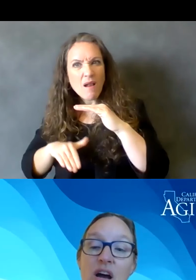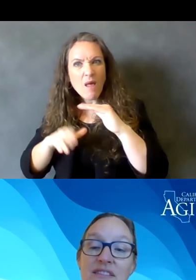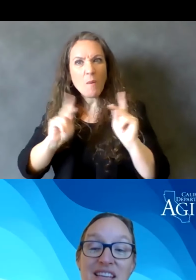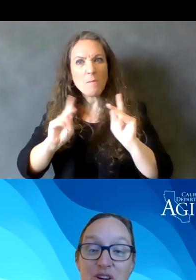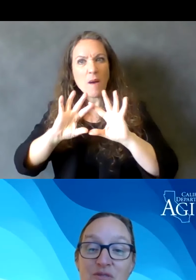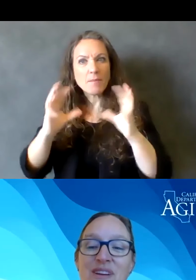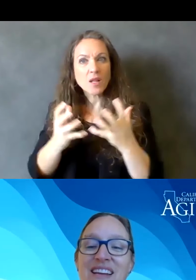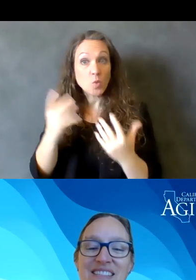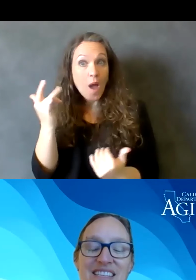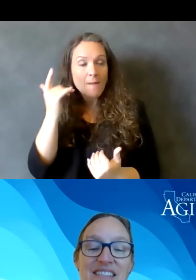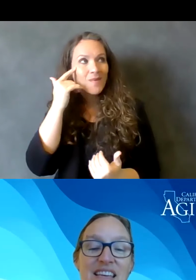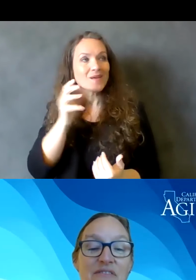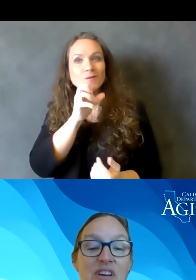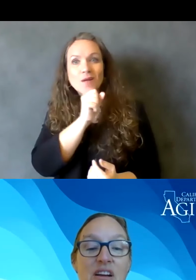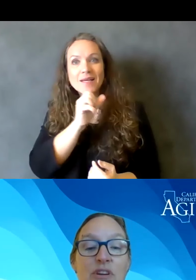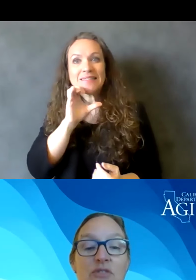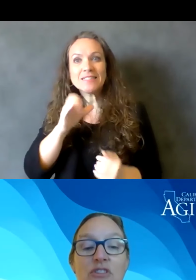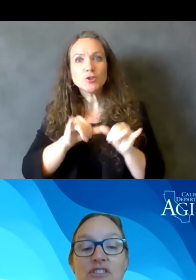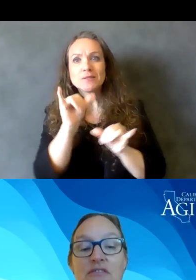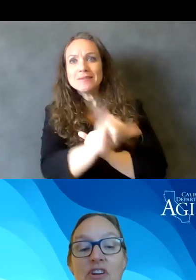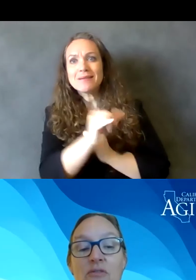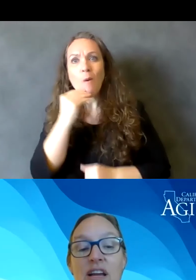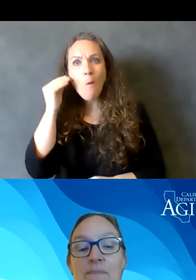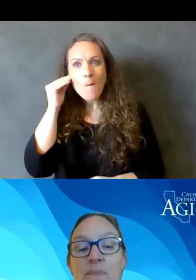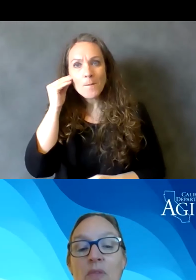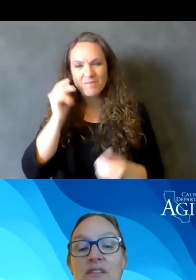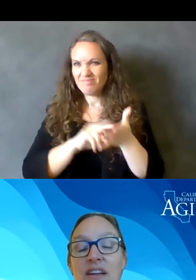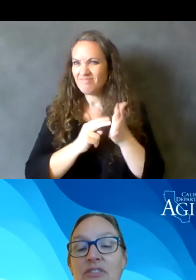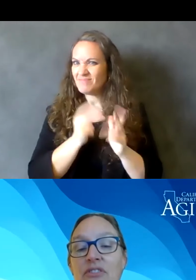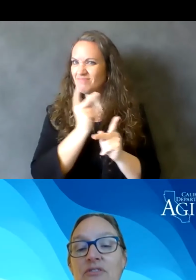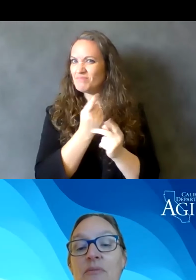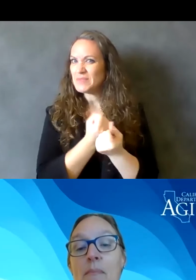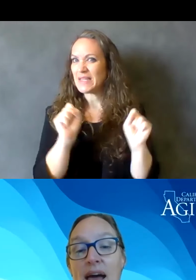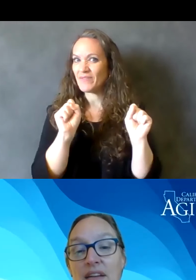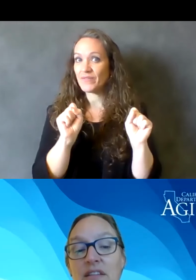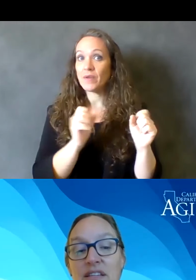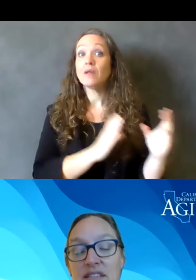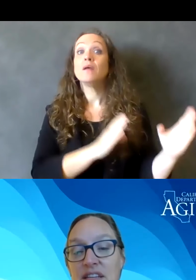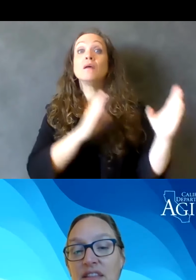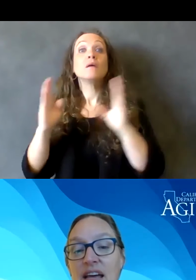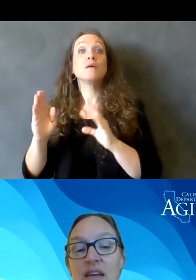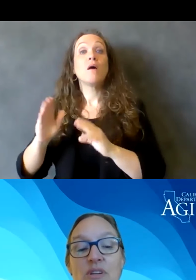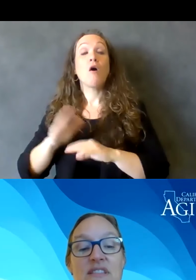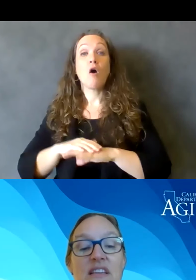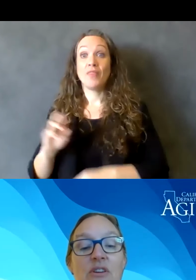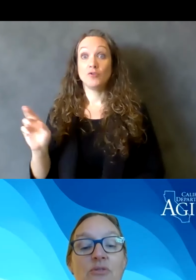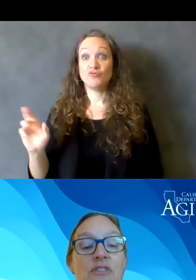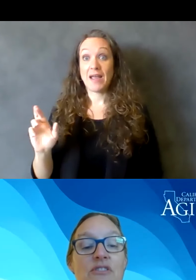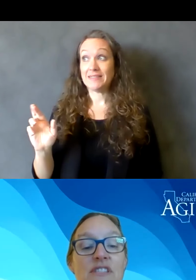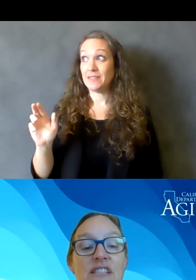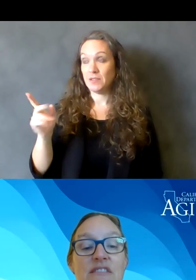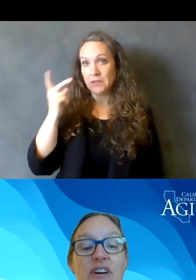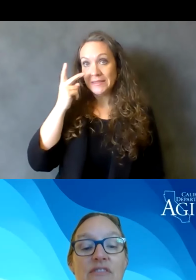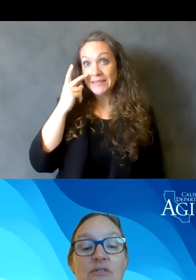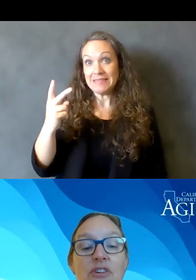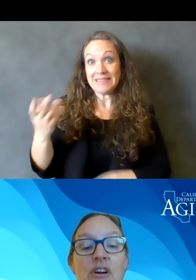adults stayed home and stayed safe. But if you look to the far right, deaths dramatically exceeded that. And we see that older